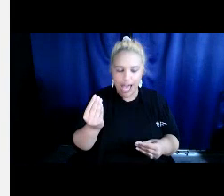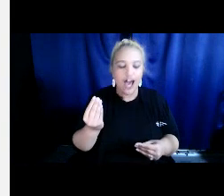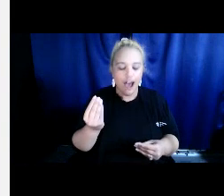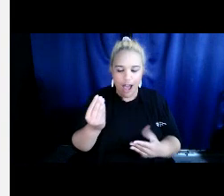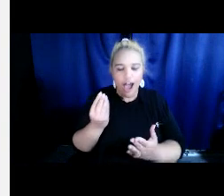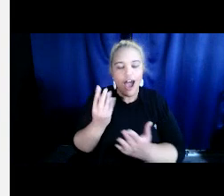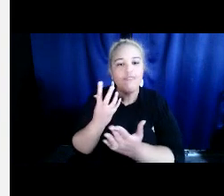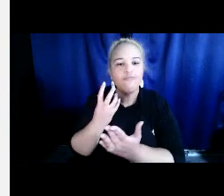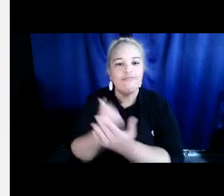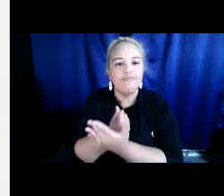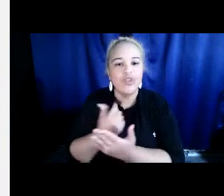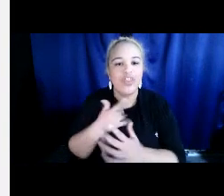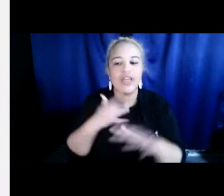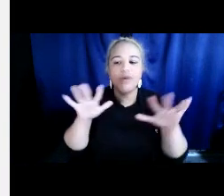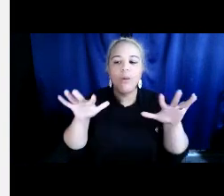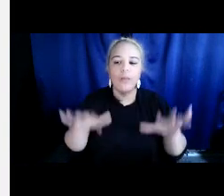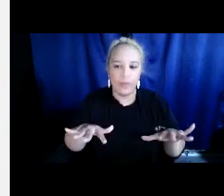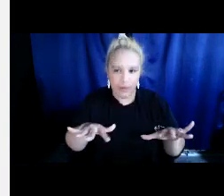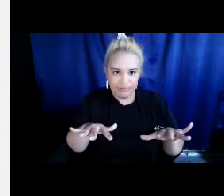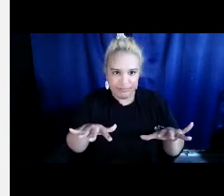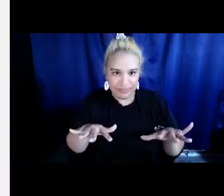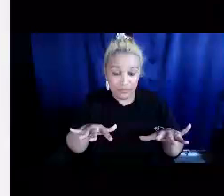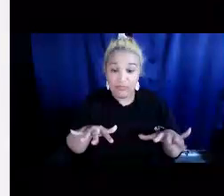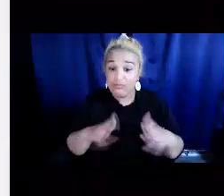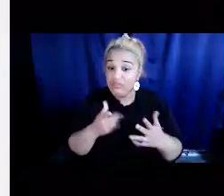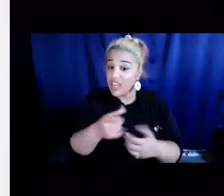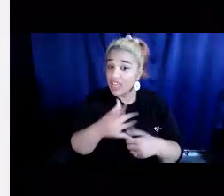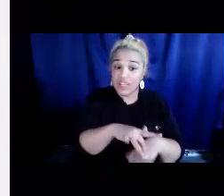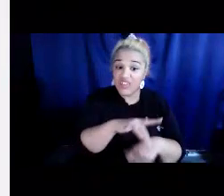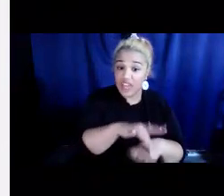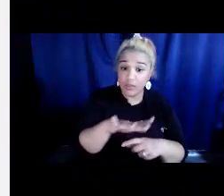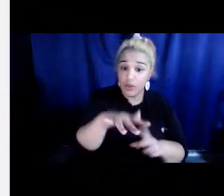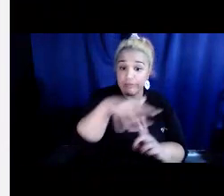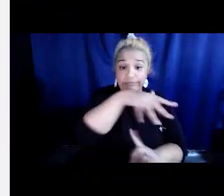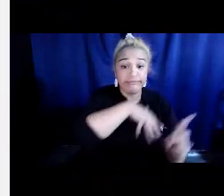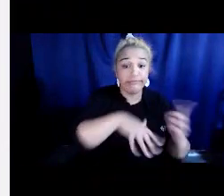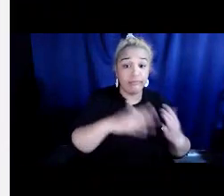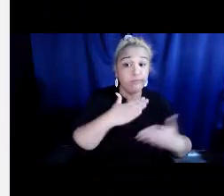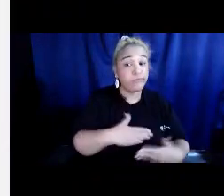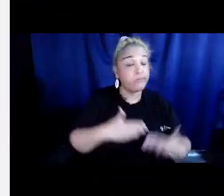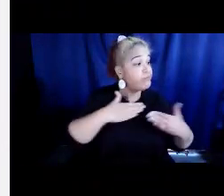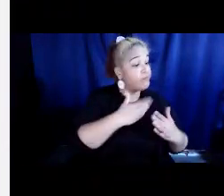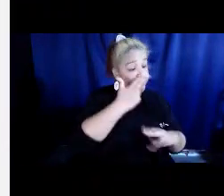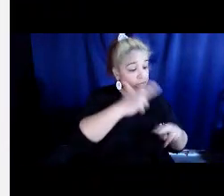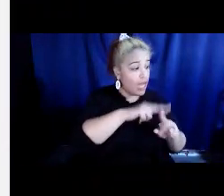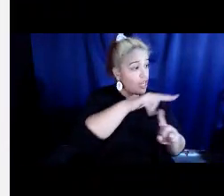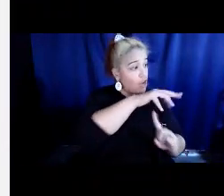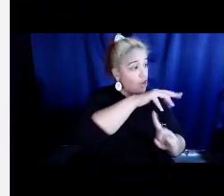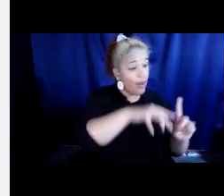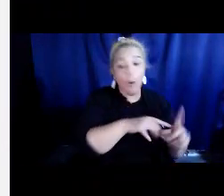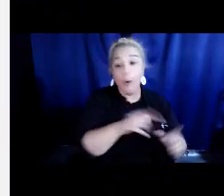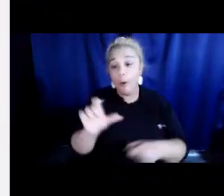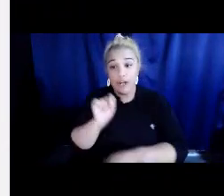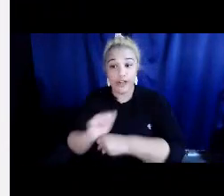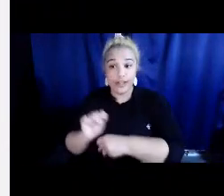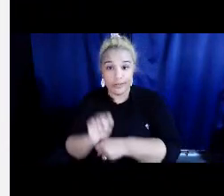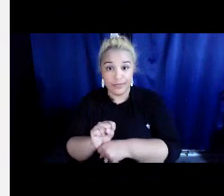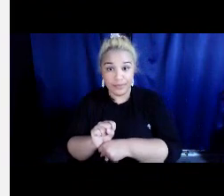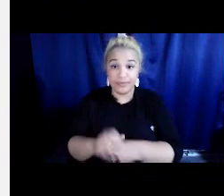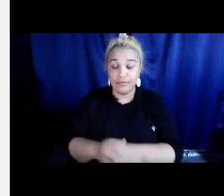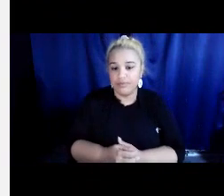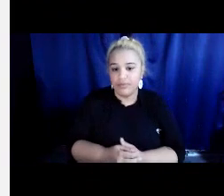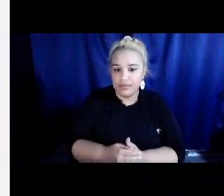work. When exploring sensory tools to have available, consider the following. First,